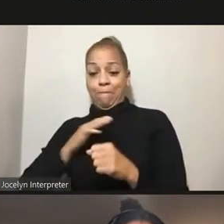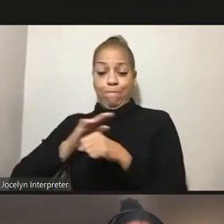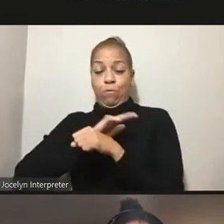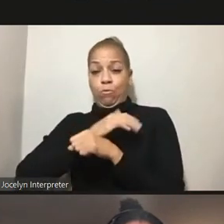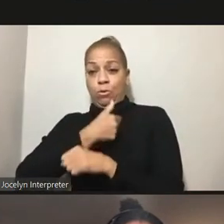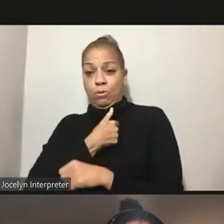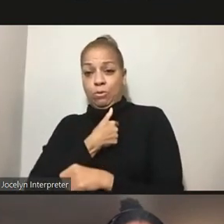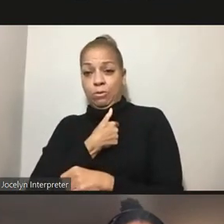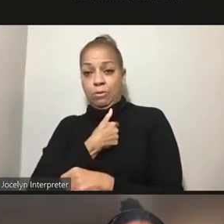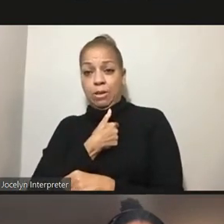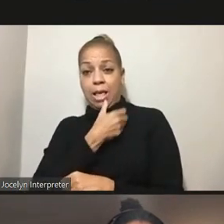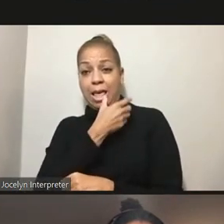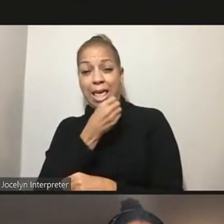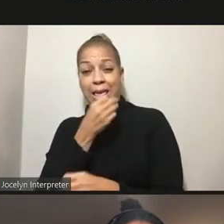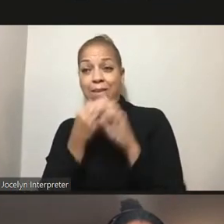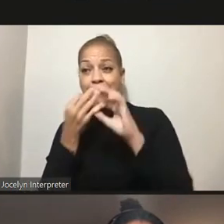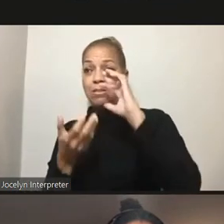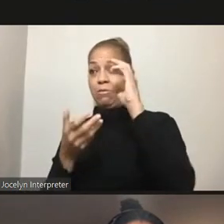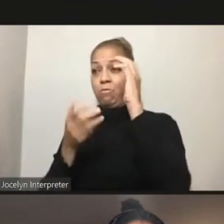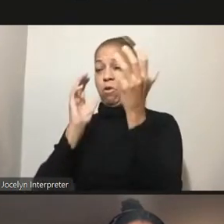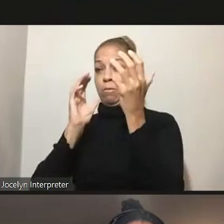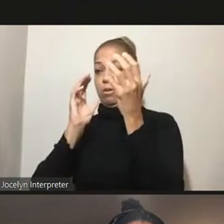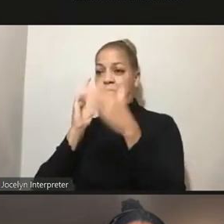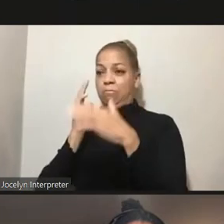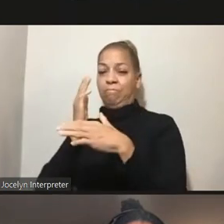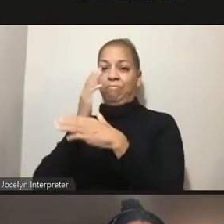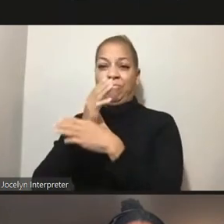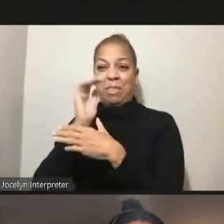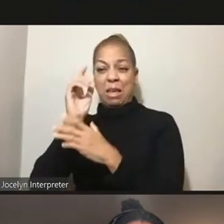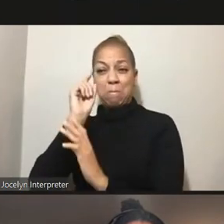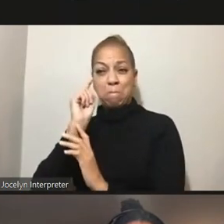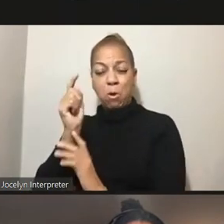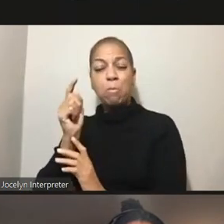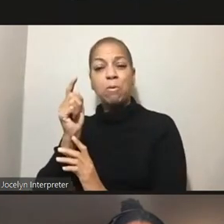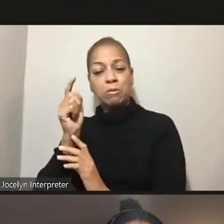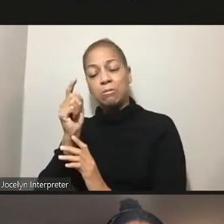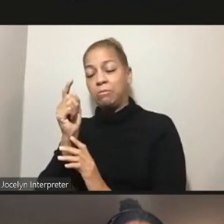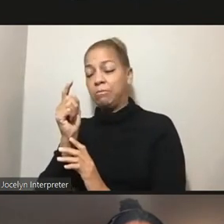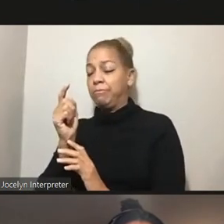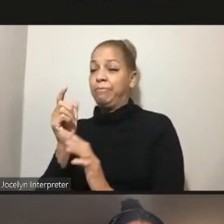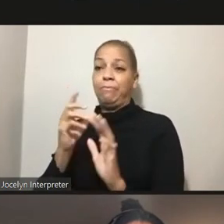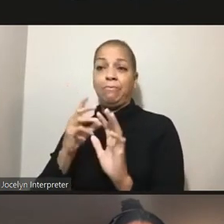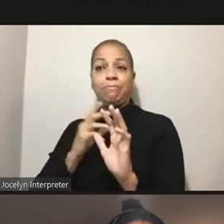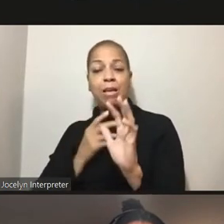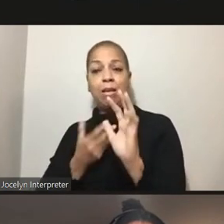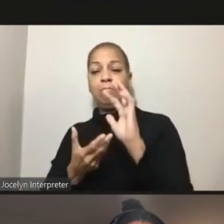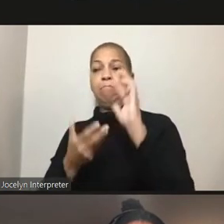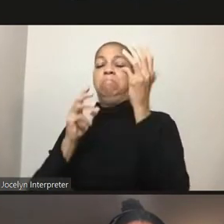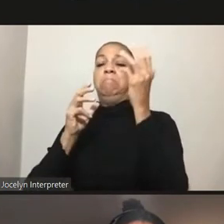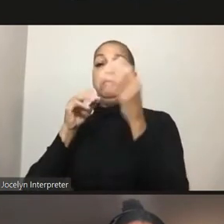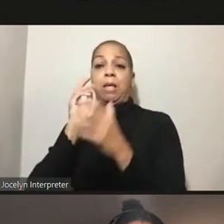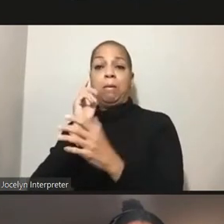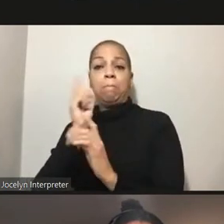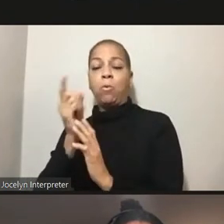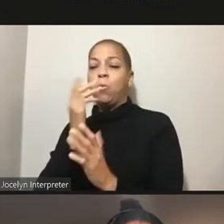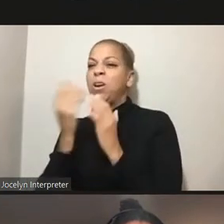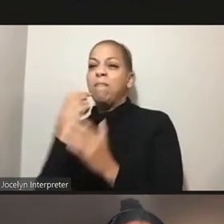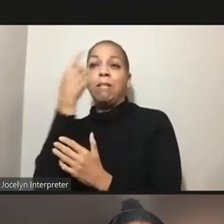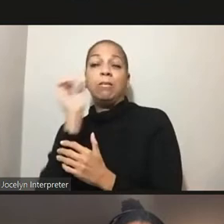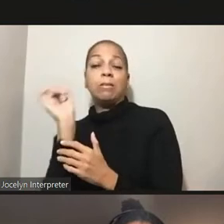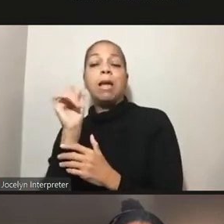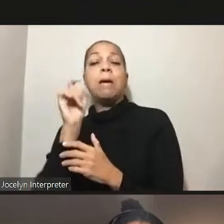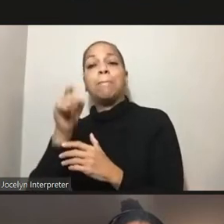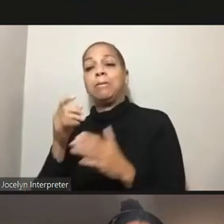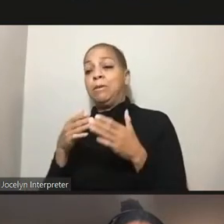And if there's disruptions in the moment, it's disruptions in the moment. And whatever that looks like, I've got to be open